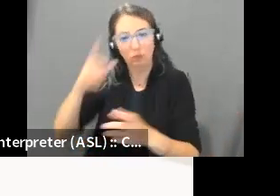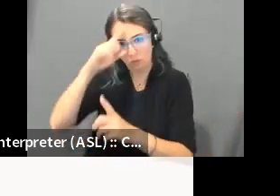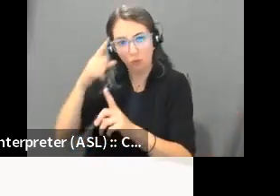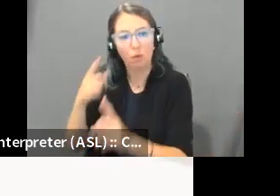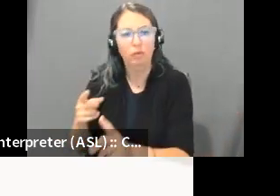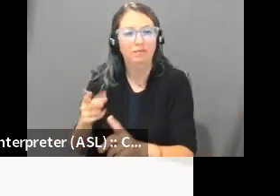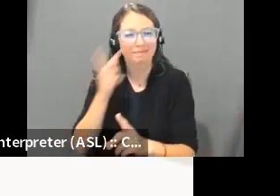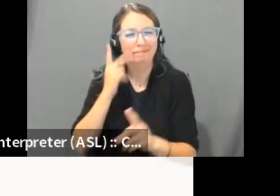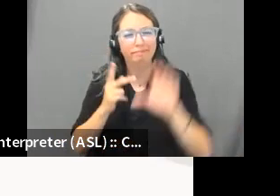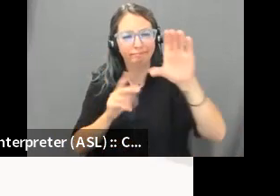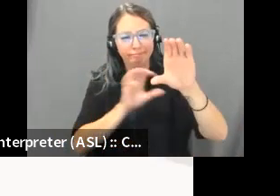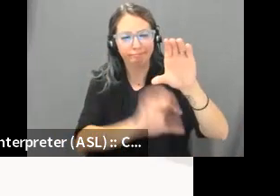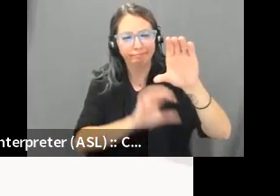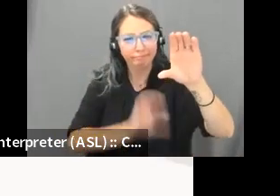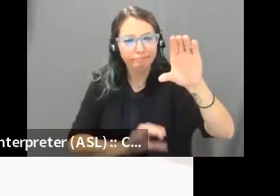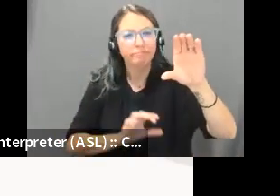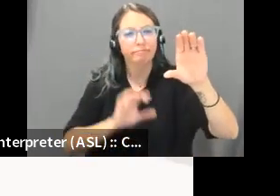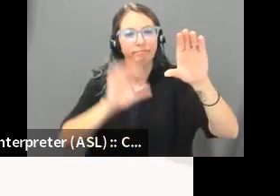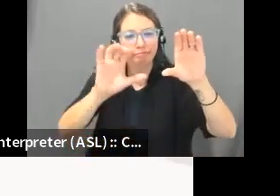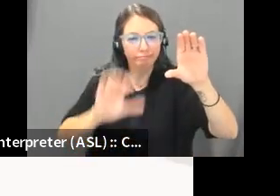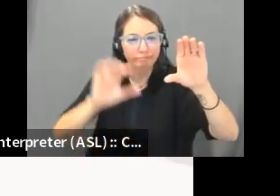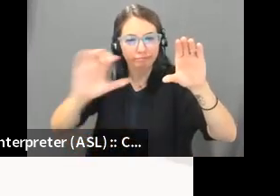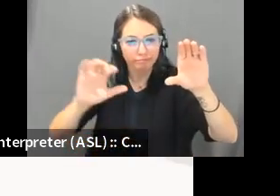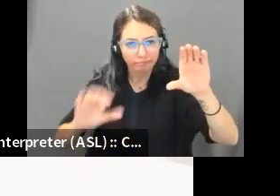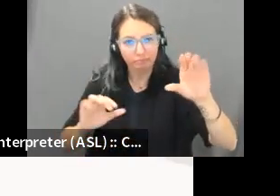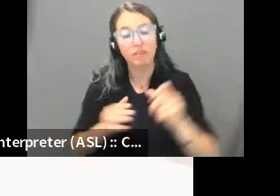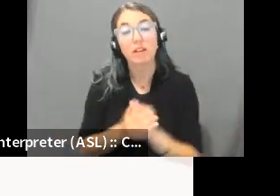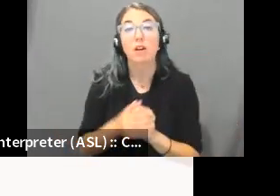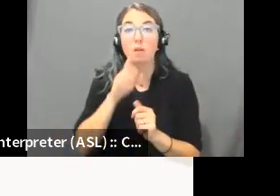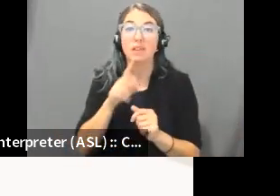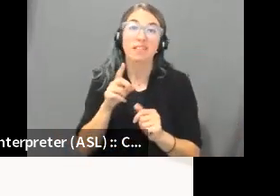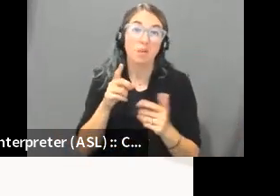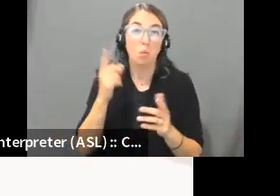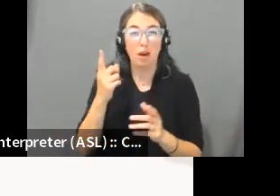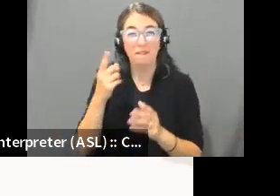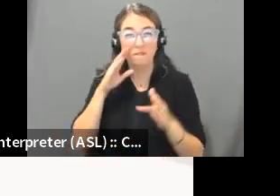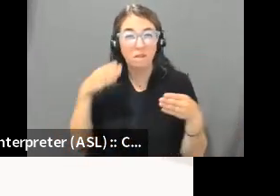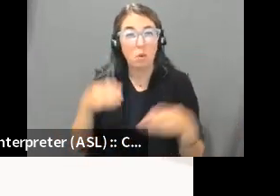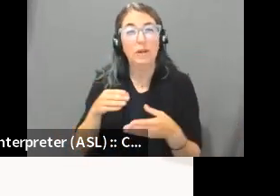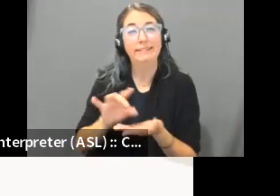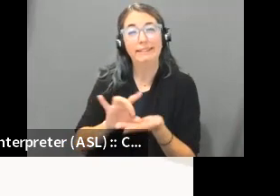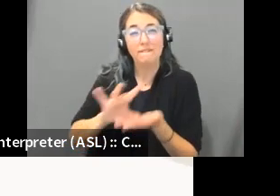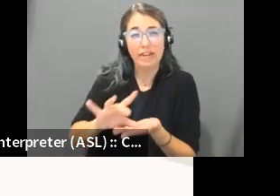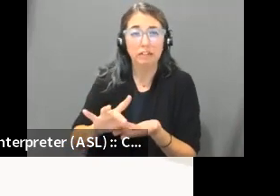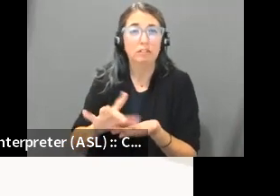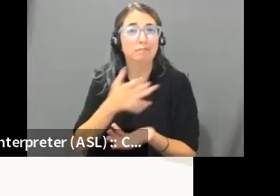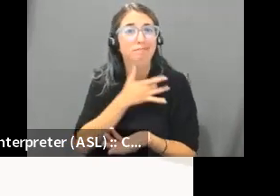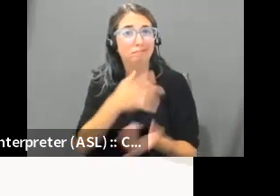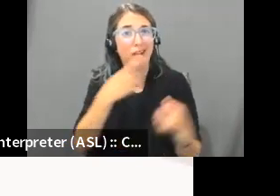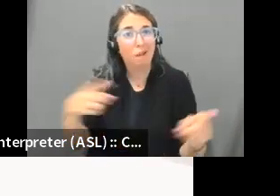forms of stability support with housing, especially around evictions, and then accessibility and affordability were common